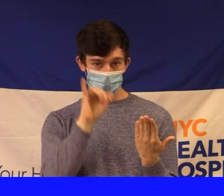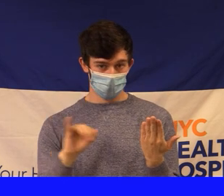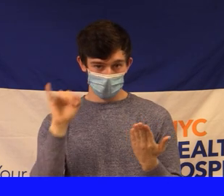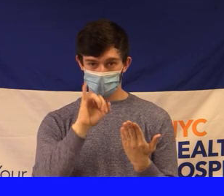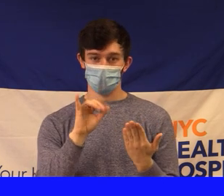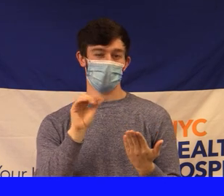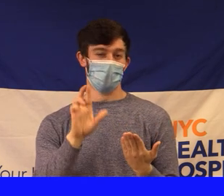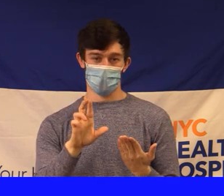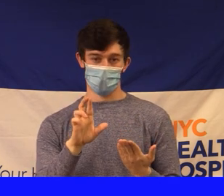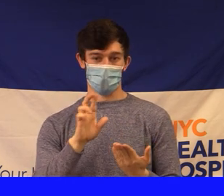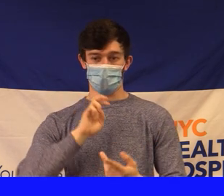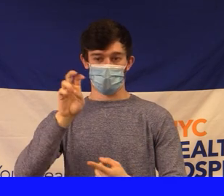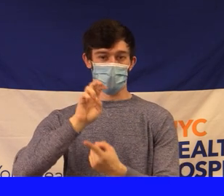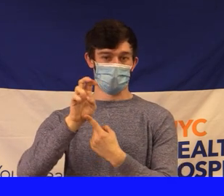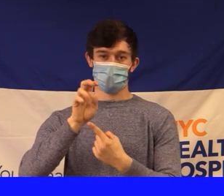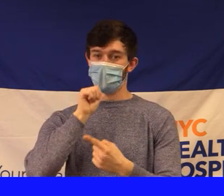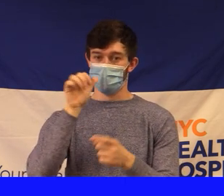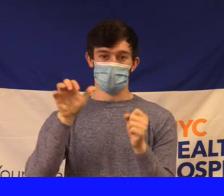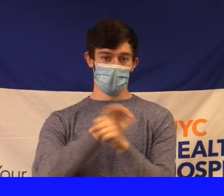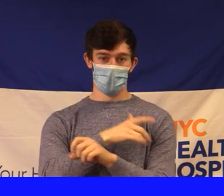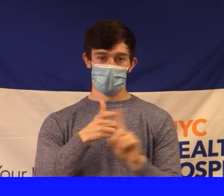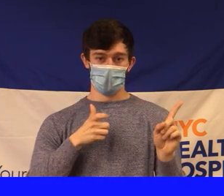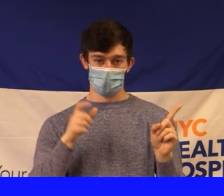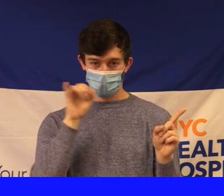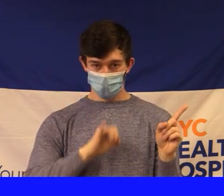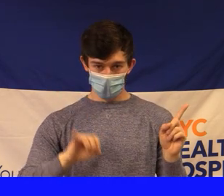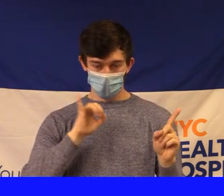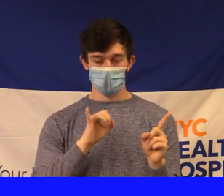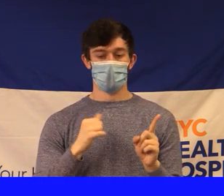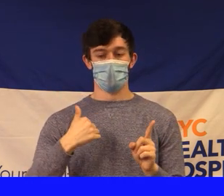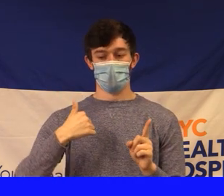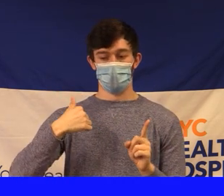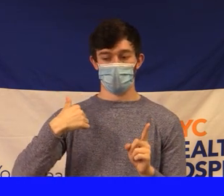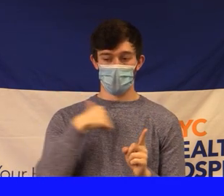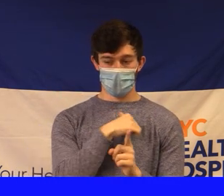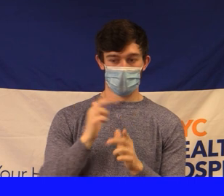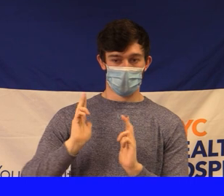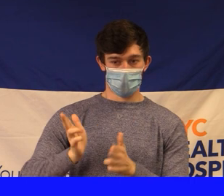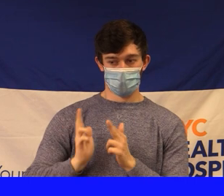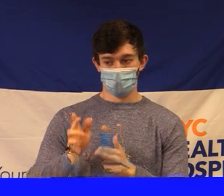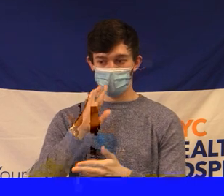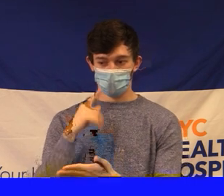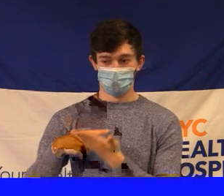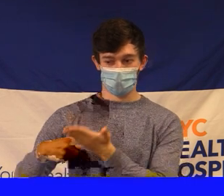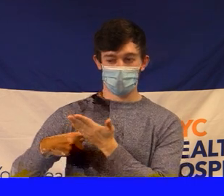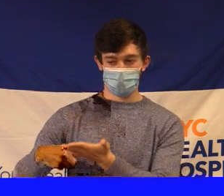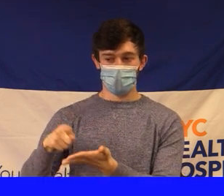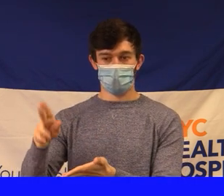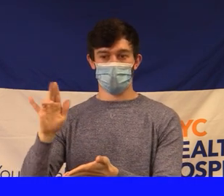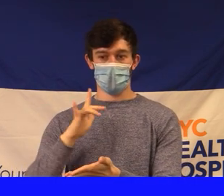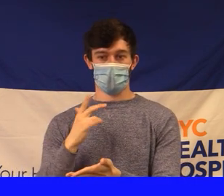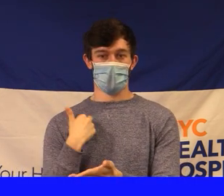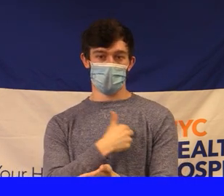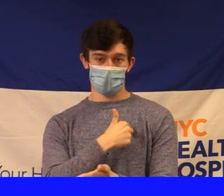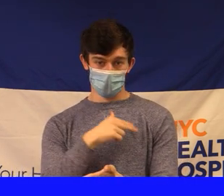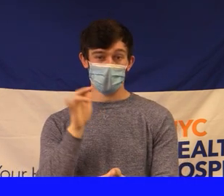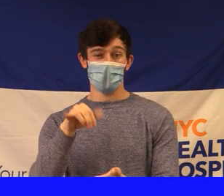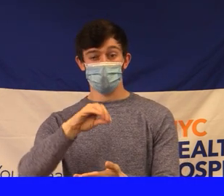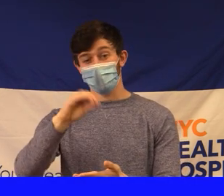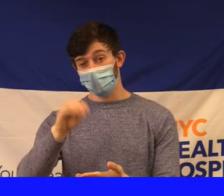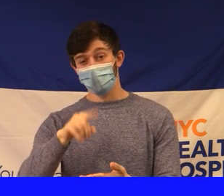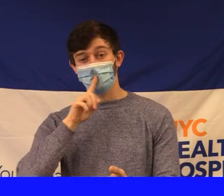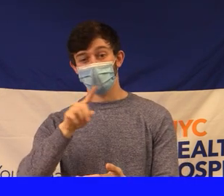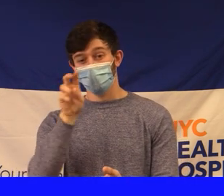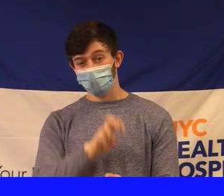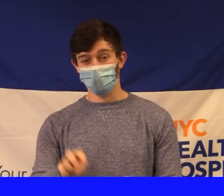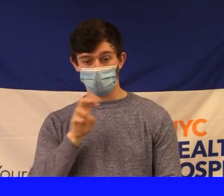is for some reason not eligible for insurance coverage, we and Hunter discuss and they bill us for that trip. So that percentage of those